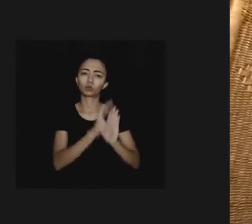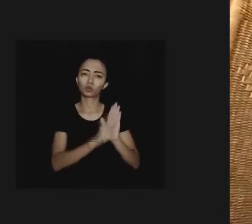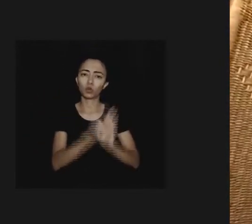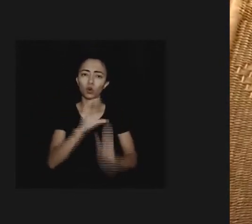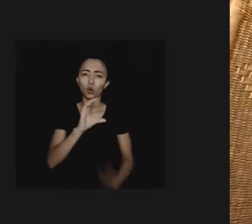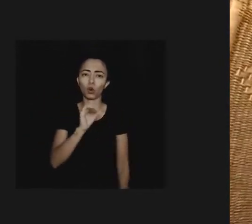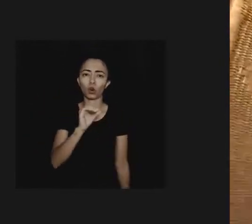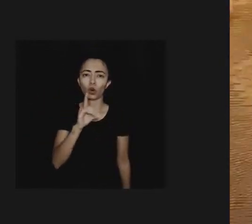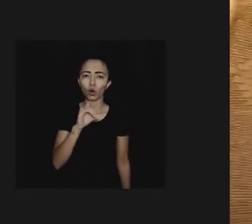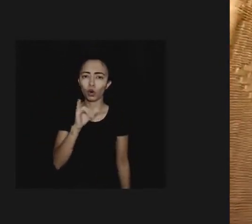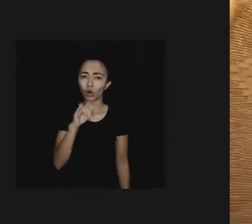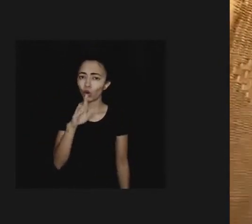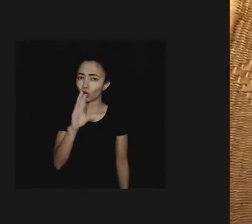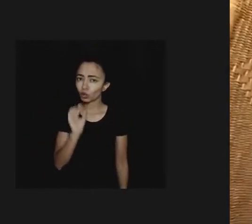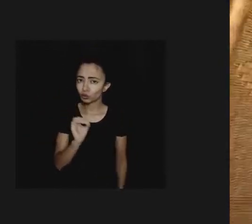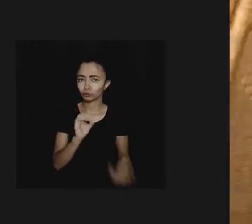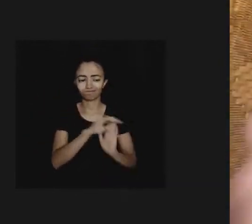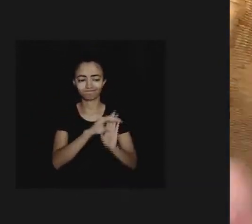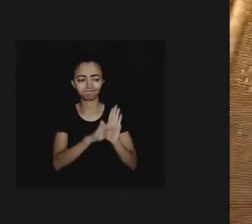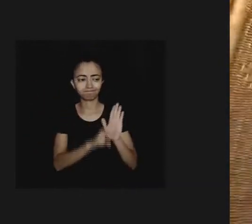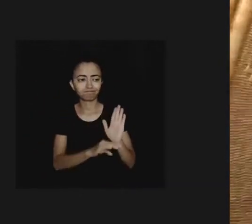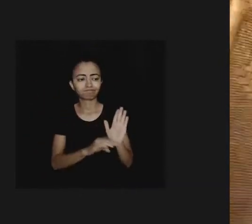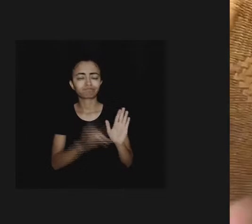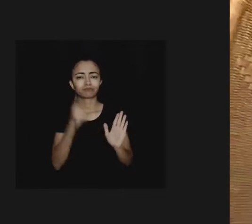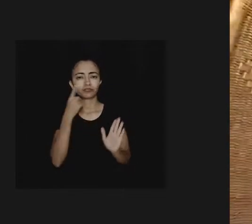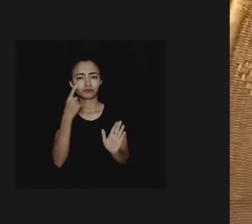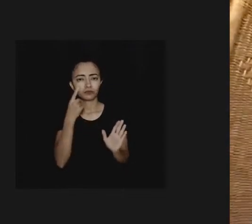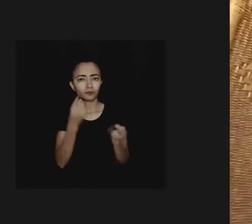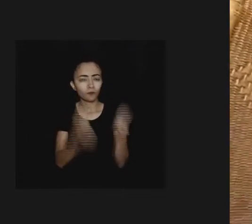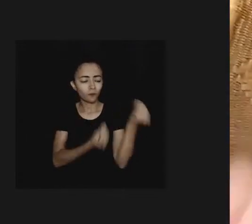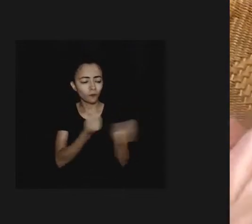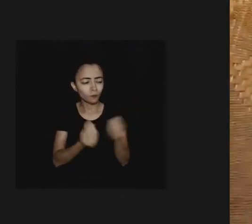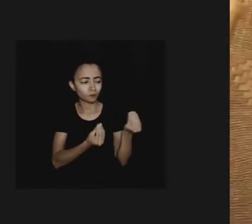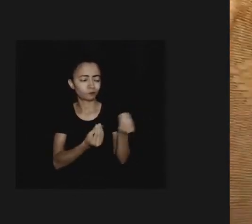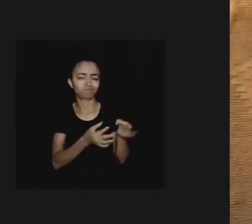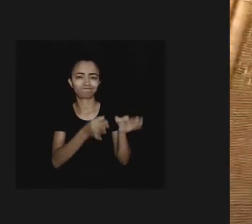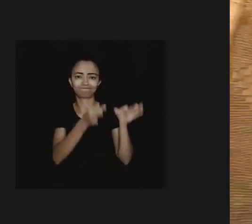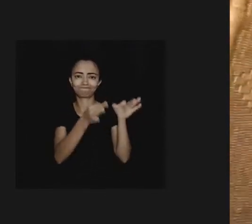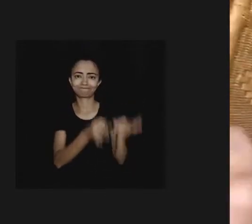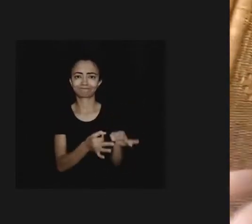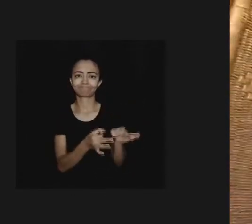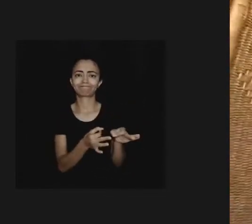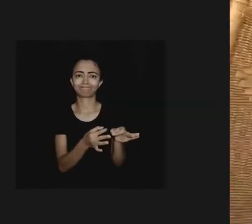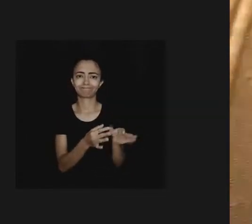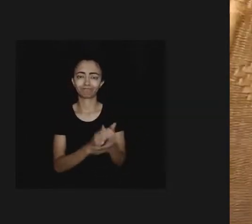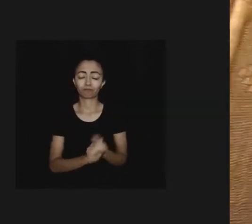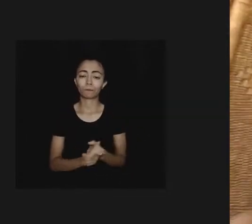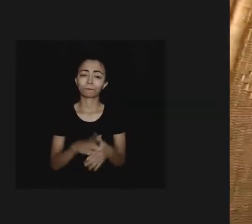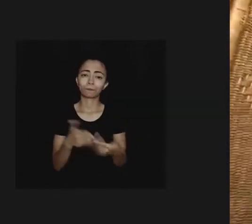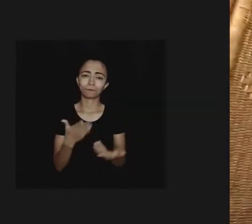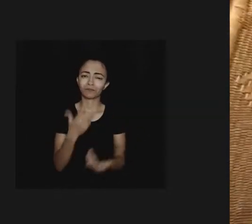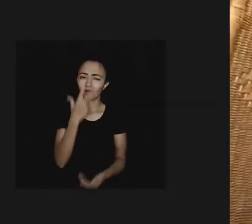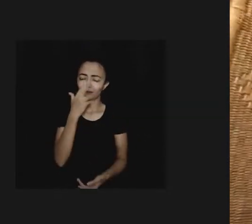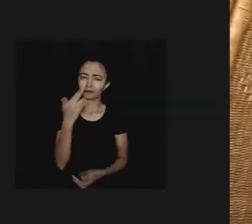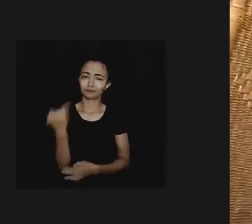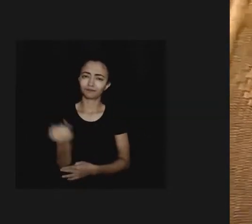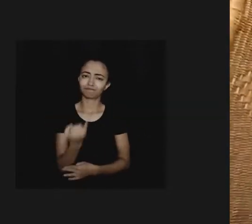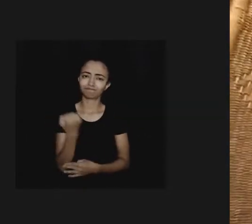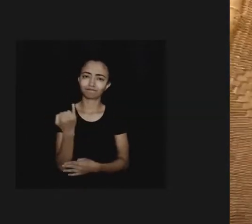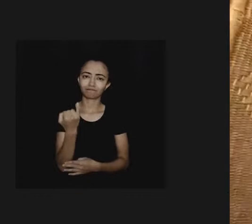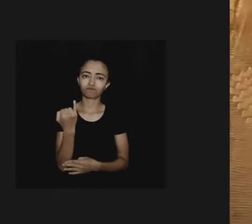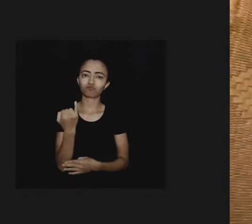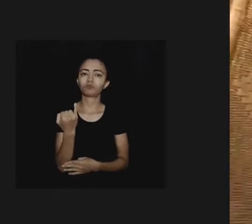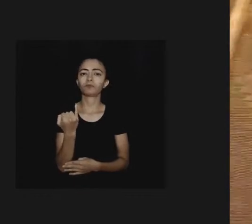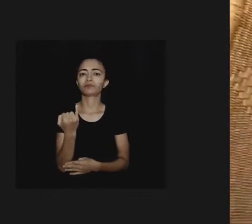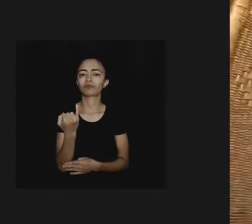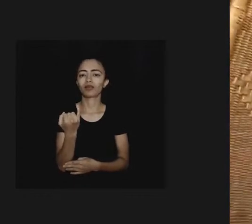avenues. But I think it's wonderful to have such a vibrant region of the world now. I'm just